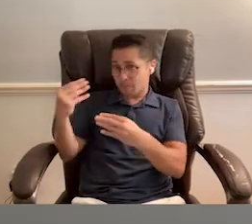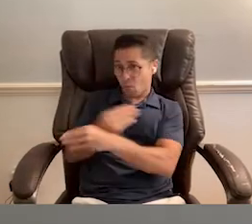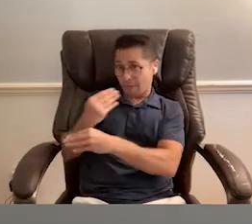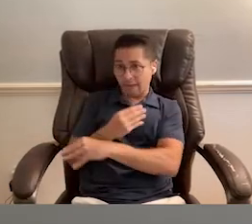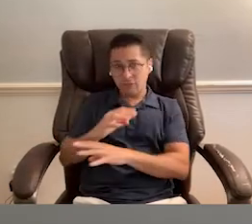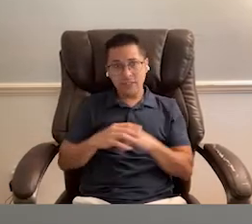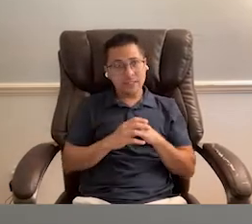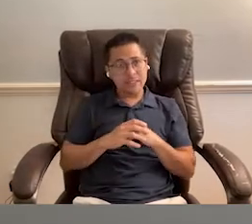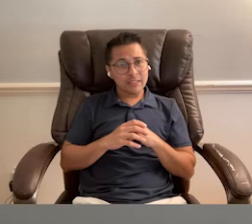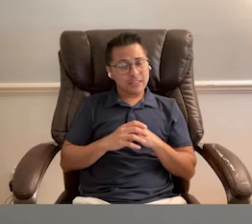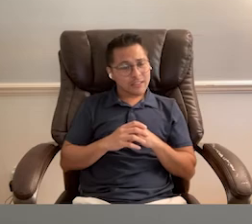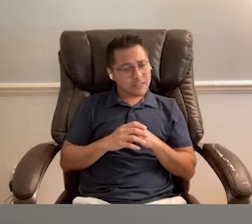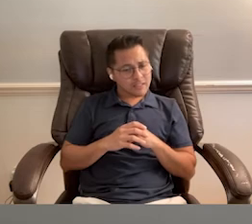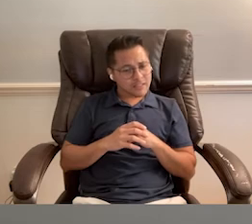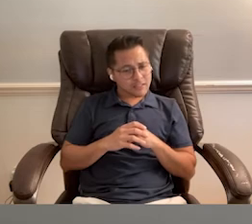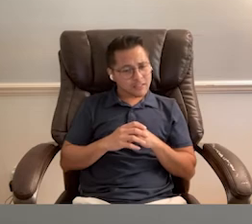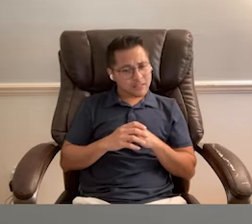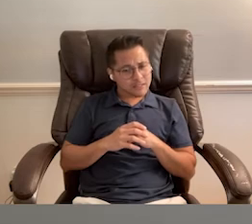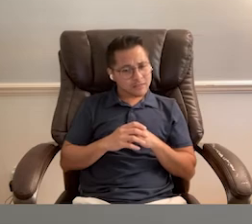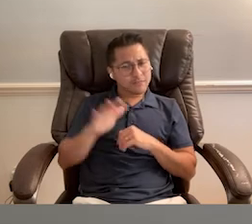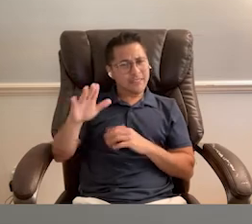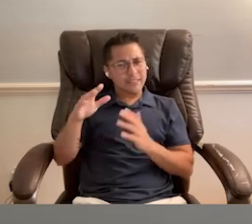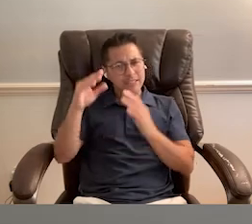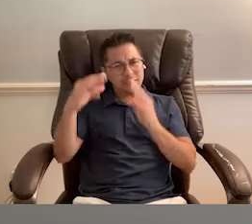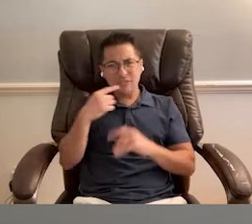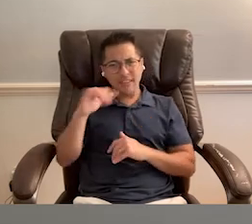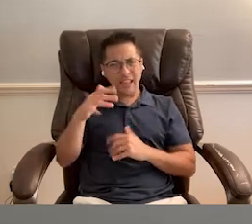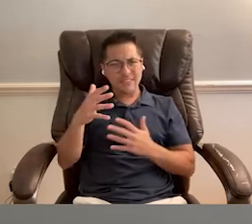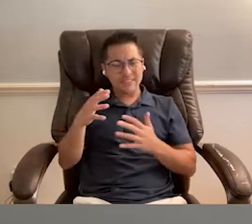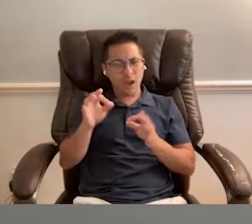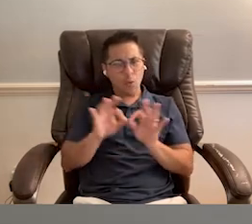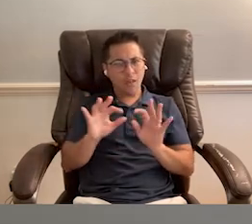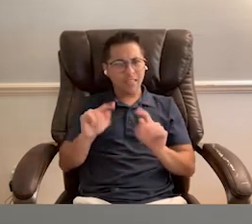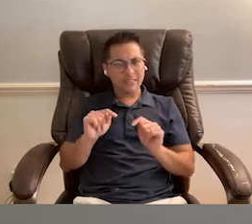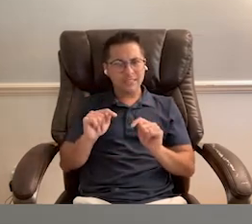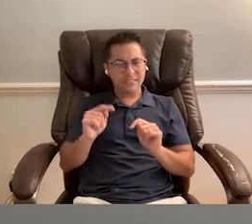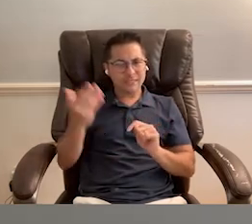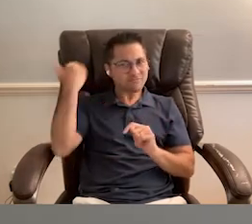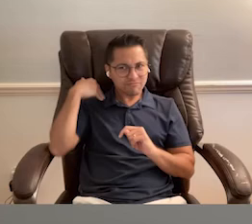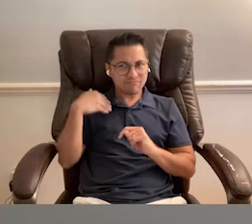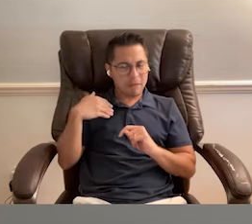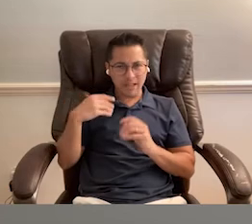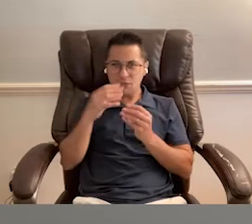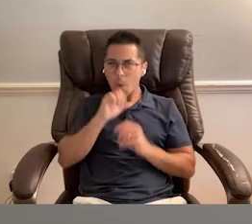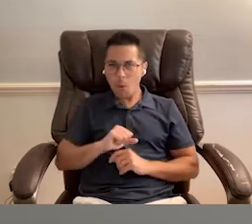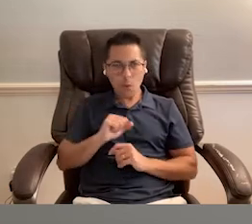teacher said that was really going the way of the past, and kind of useless, and moving over to debit cards and credit cards.